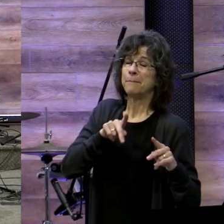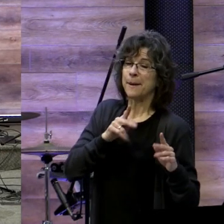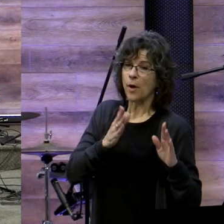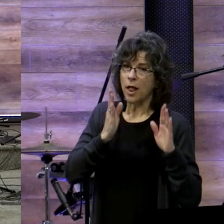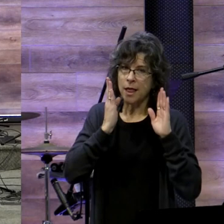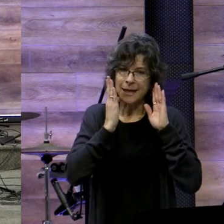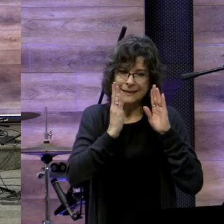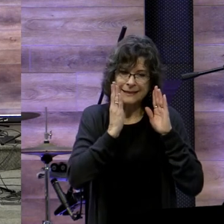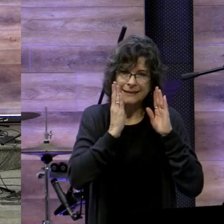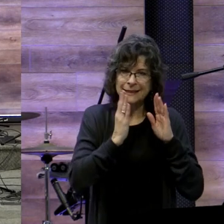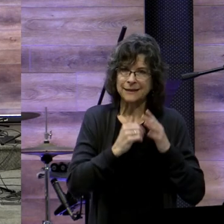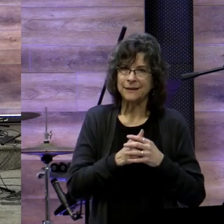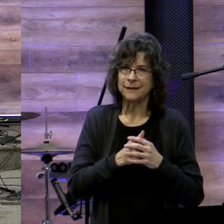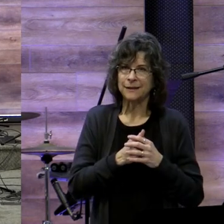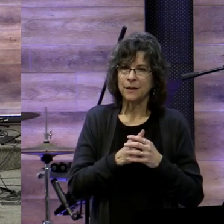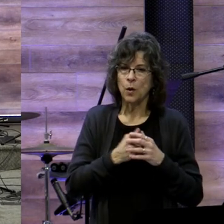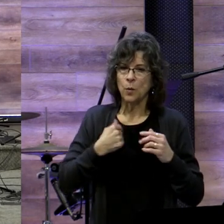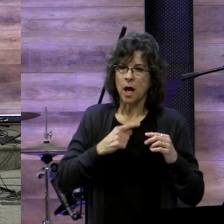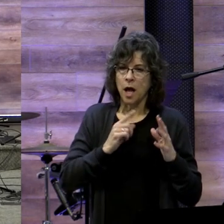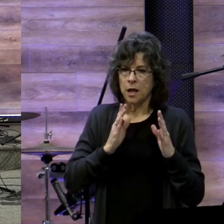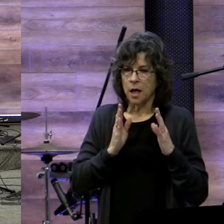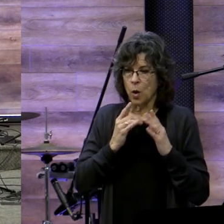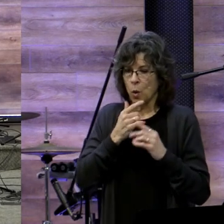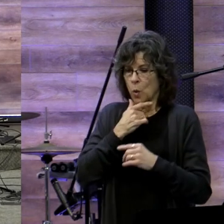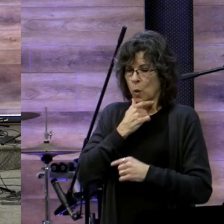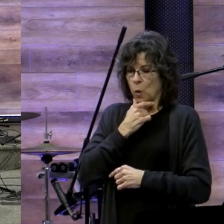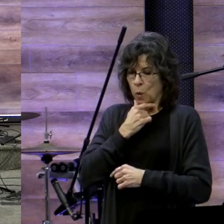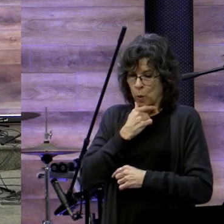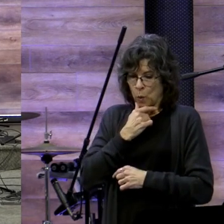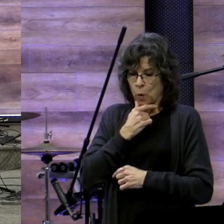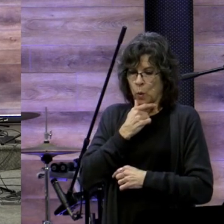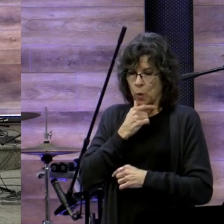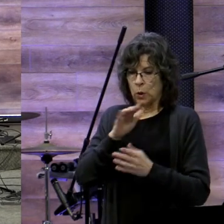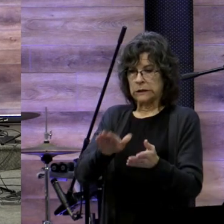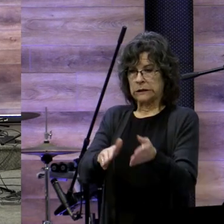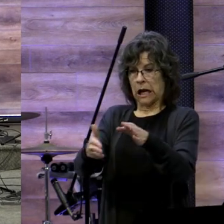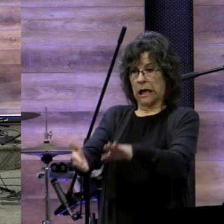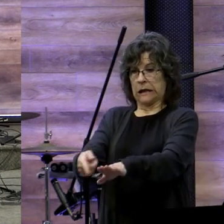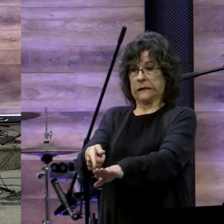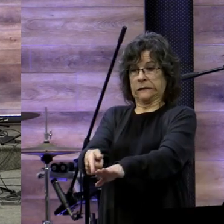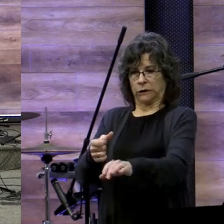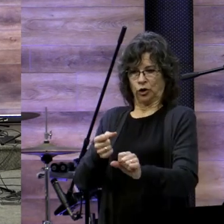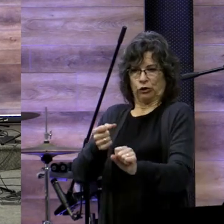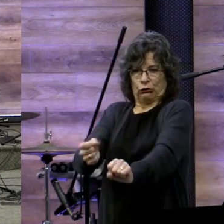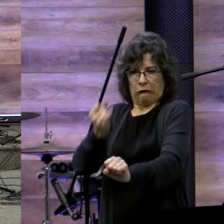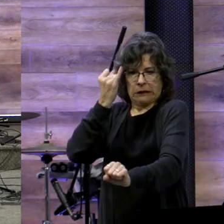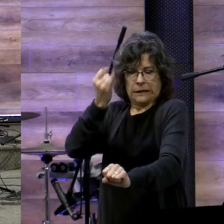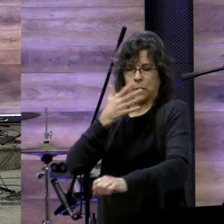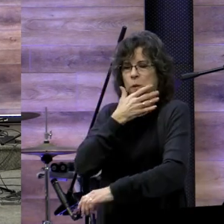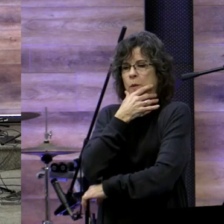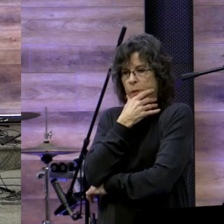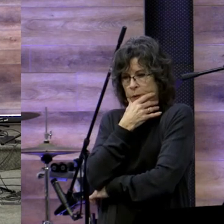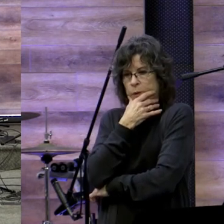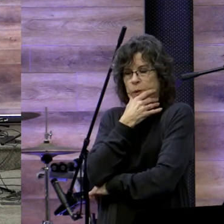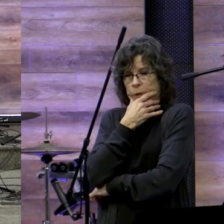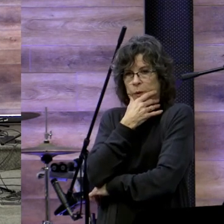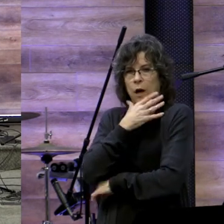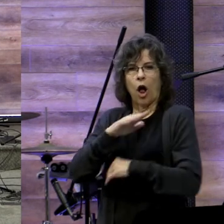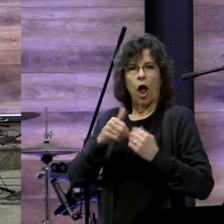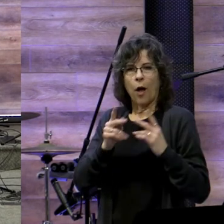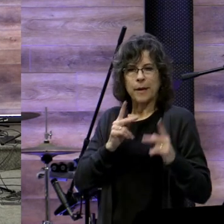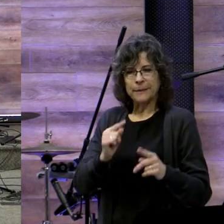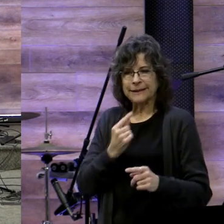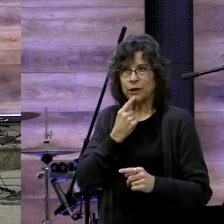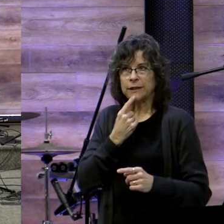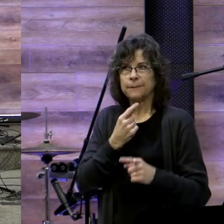We're all forced to stare at our own mortality and ponder the big questions. Ecclesiastes chapter 7, verse 2 reads this in the New